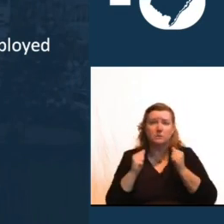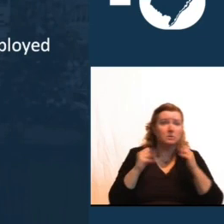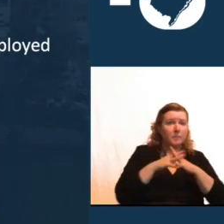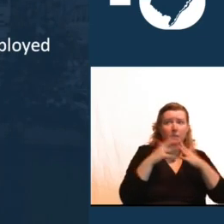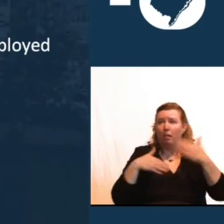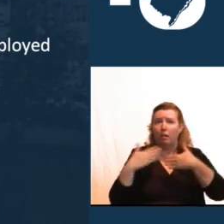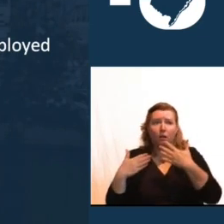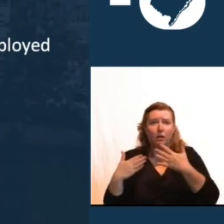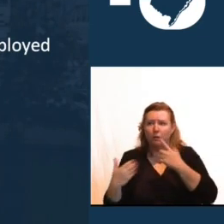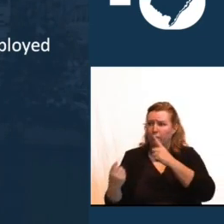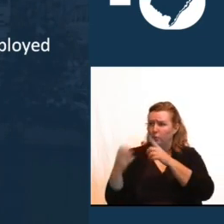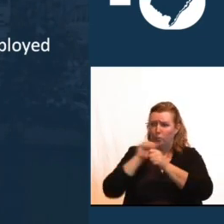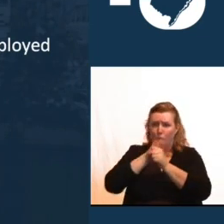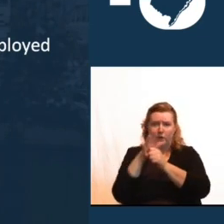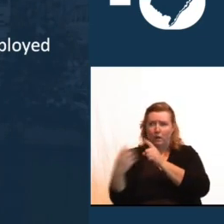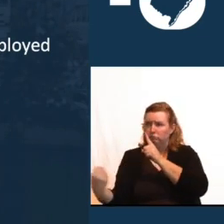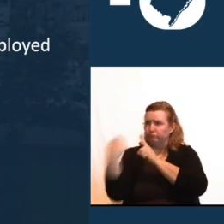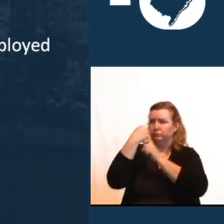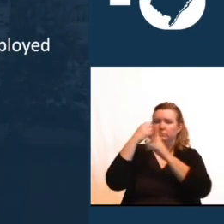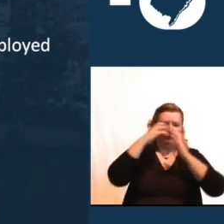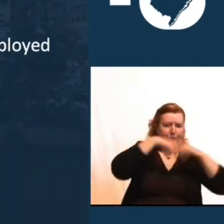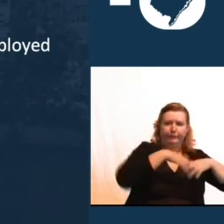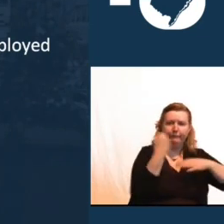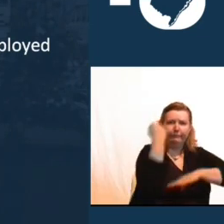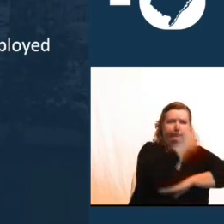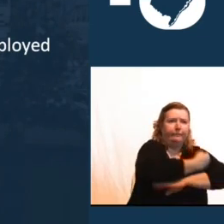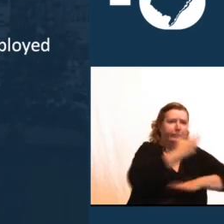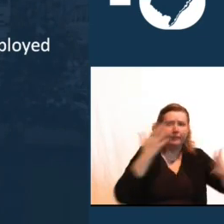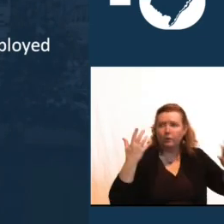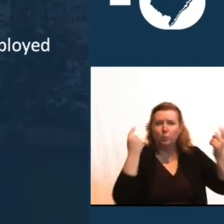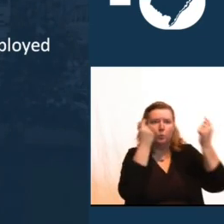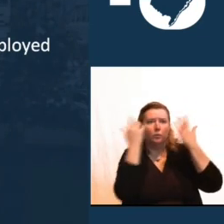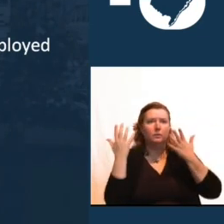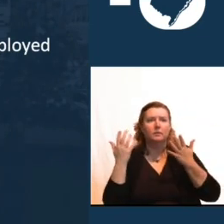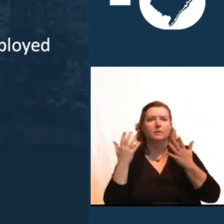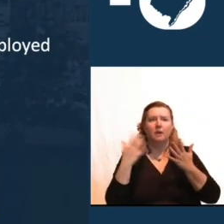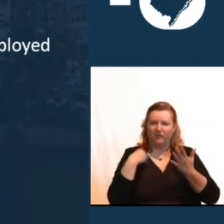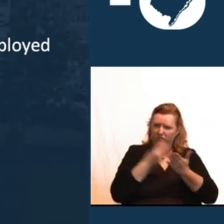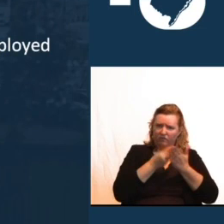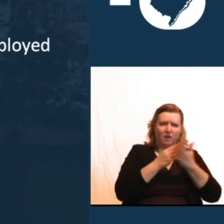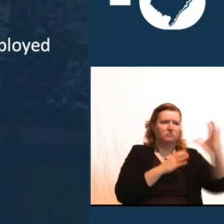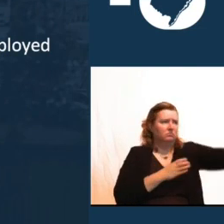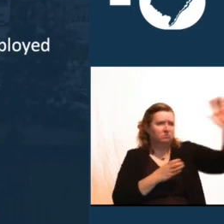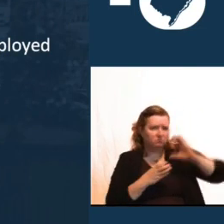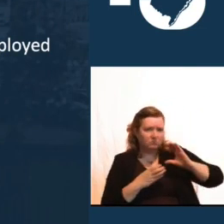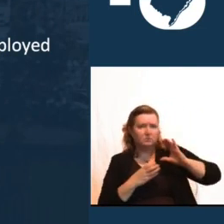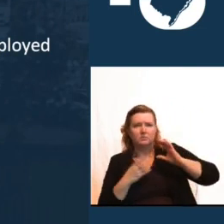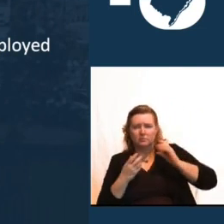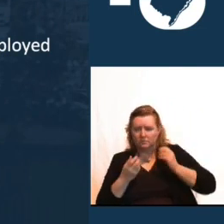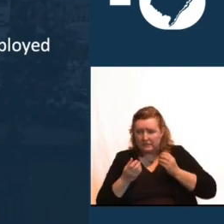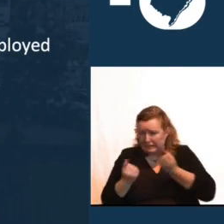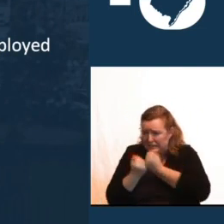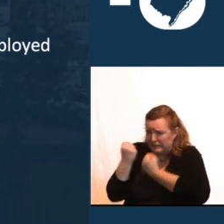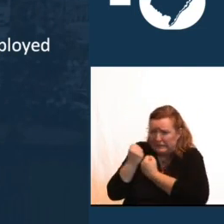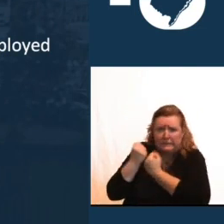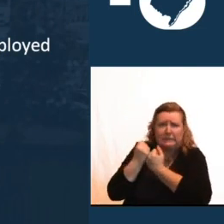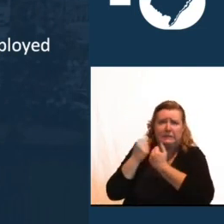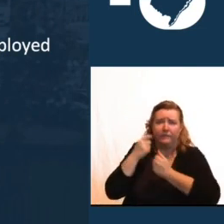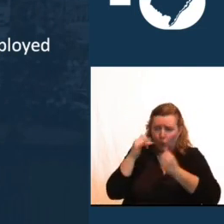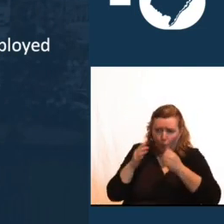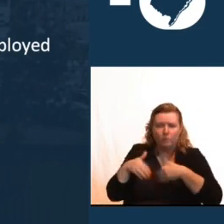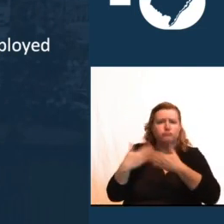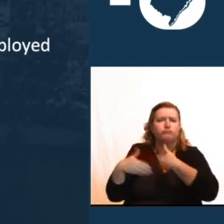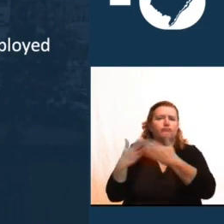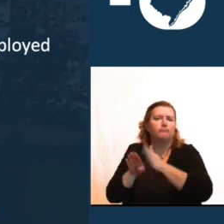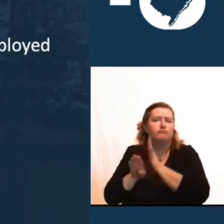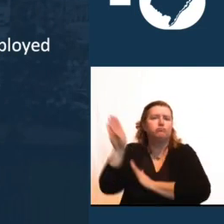programs we offered. Many of these stories came from the New Jersey Economic Development Authority, which has done nothing less than truly